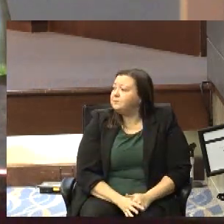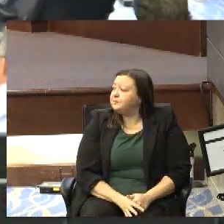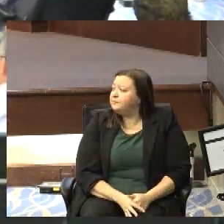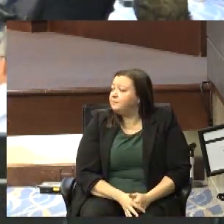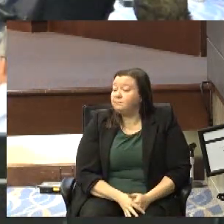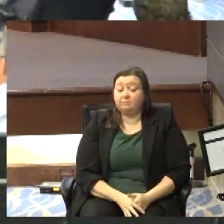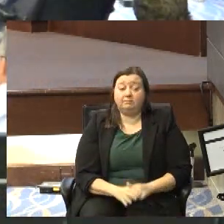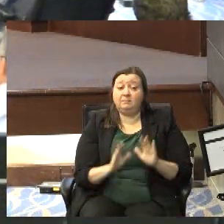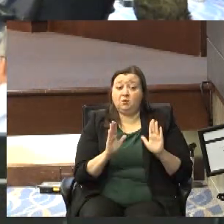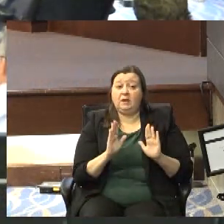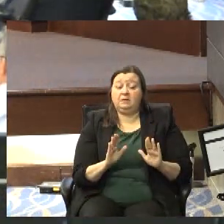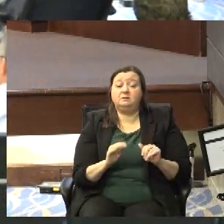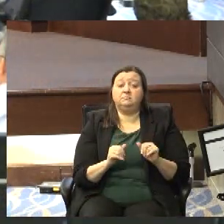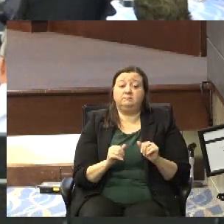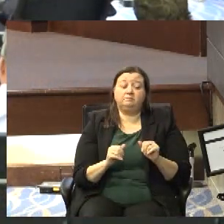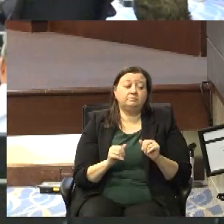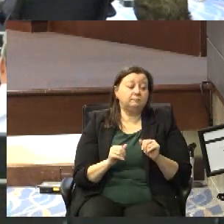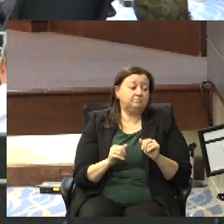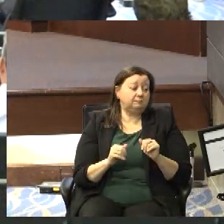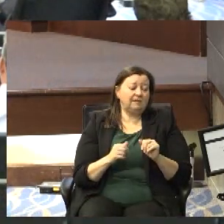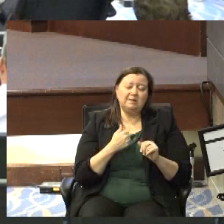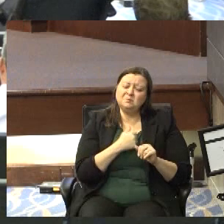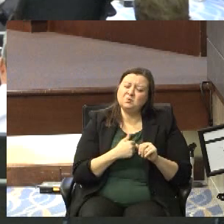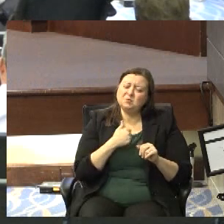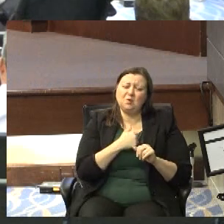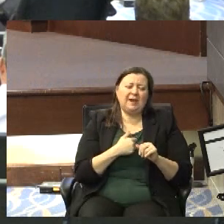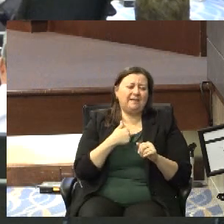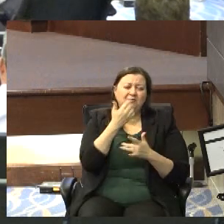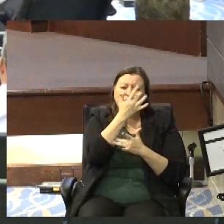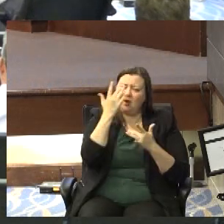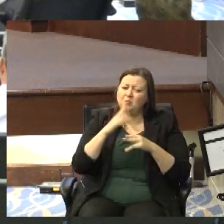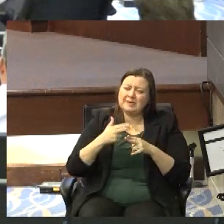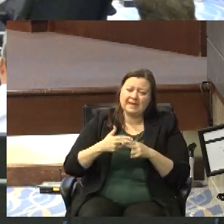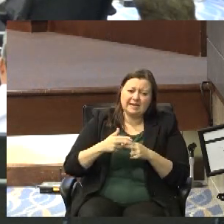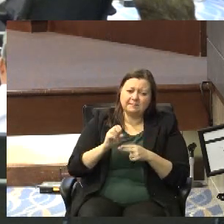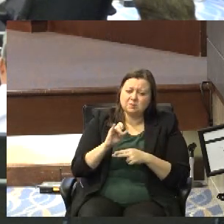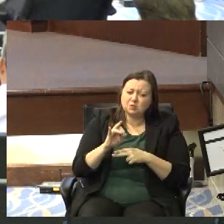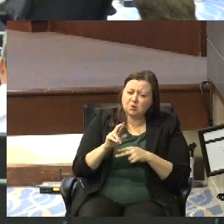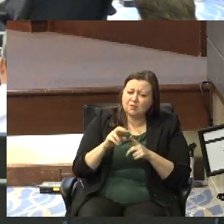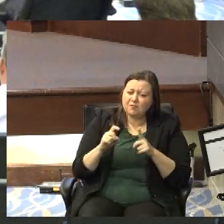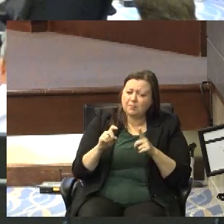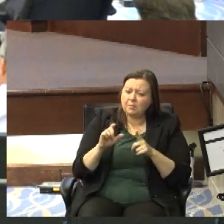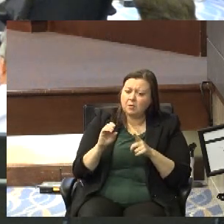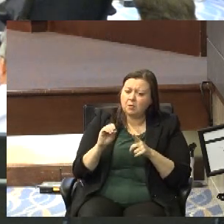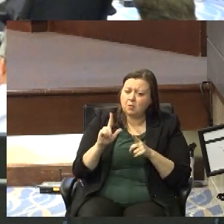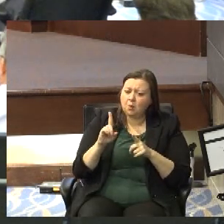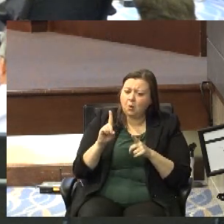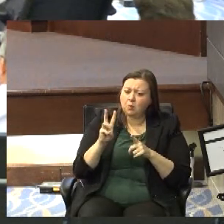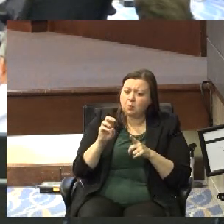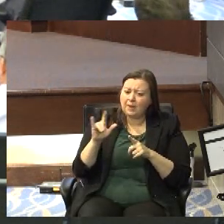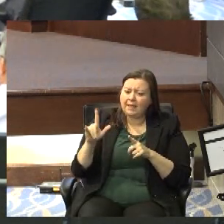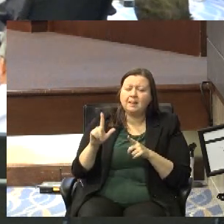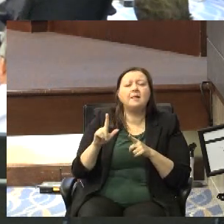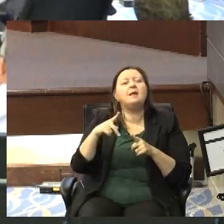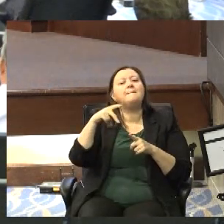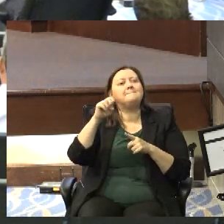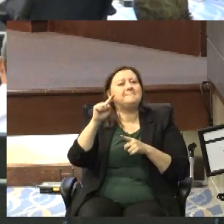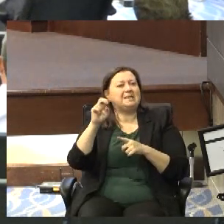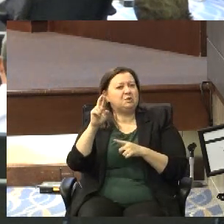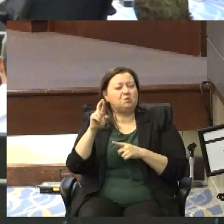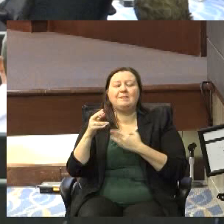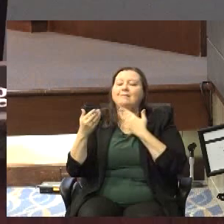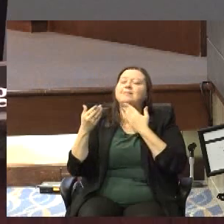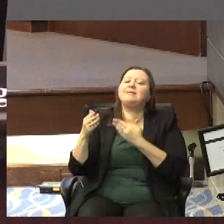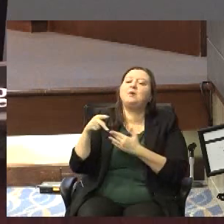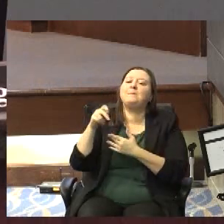That's great. I am so sorry, but I forgot your name, sir, from Caldwell. Yeah. Peter, thank